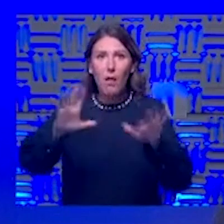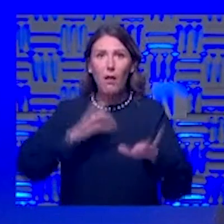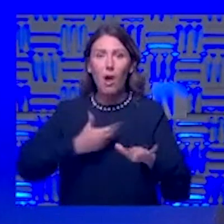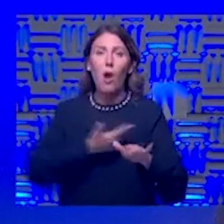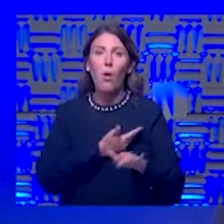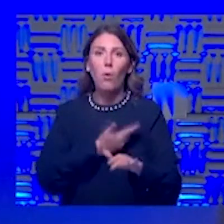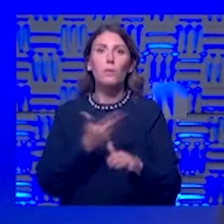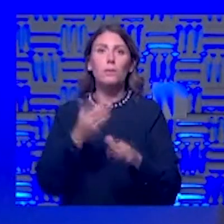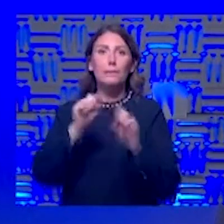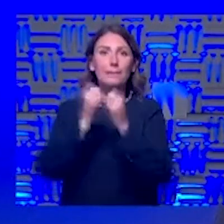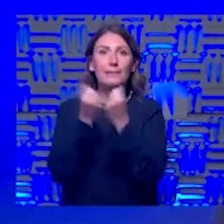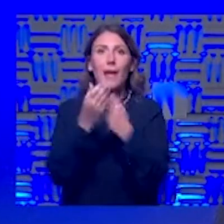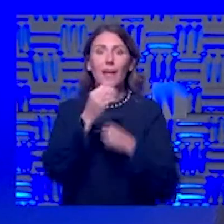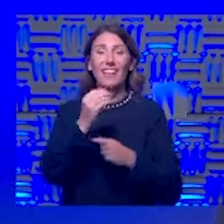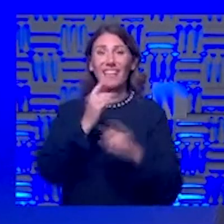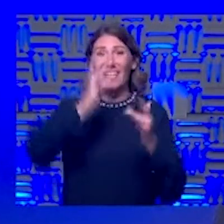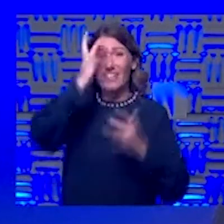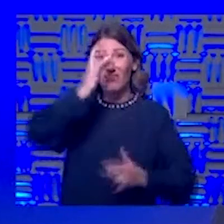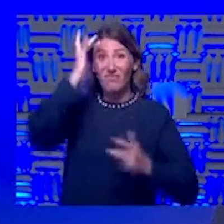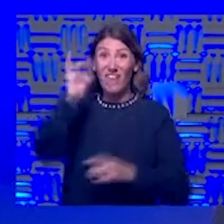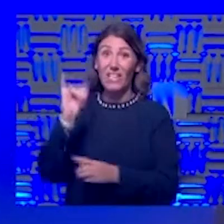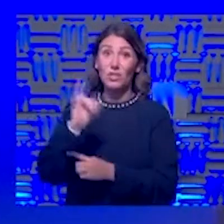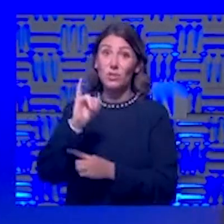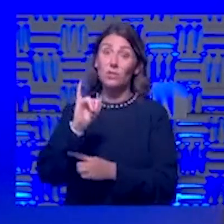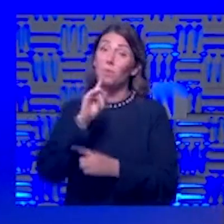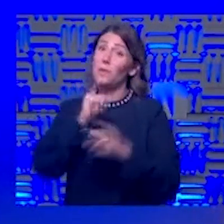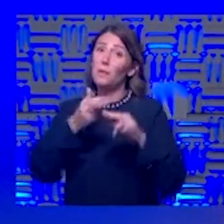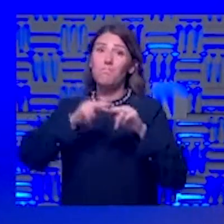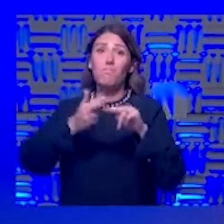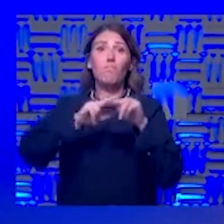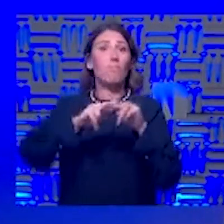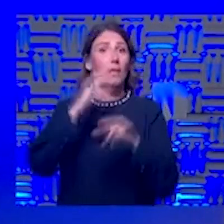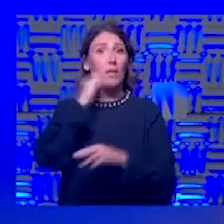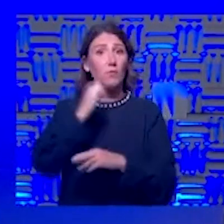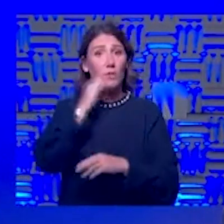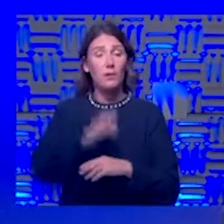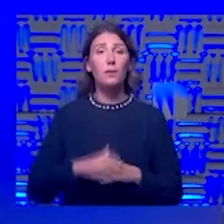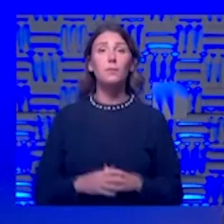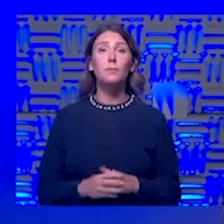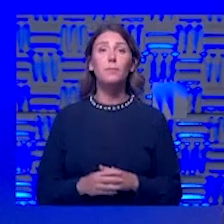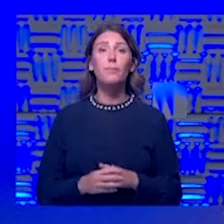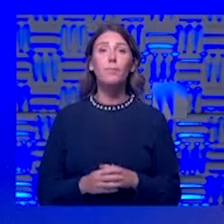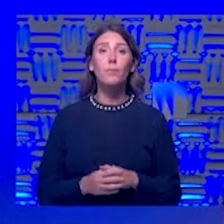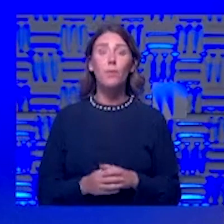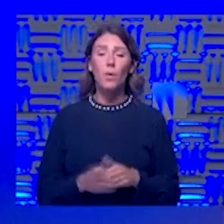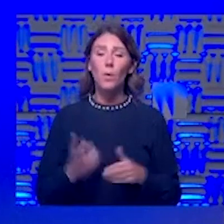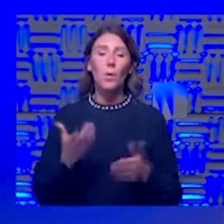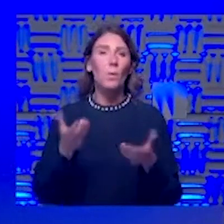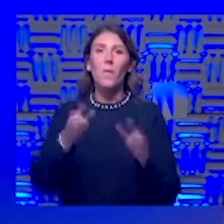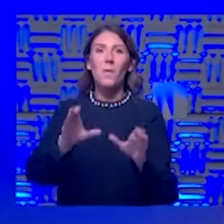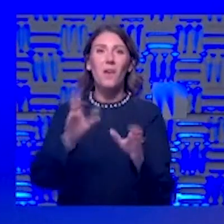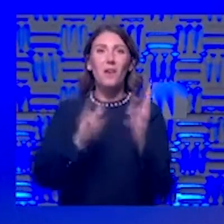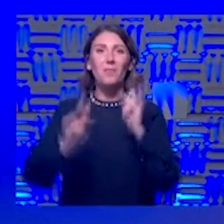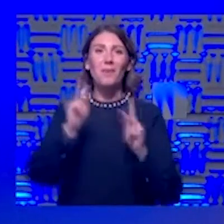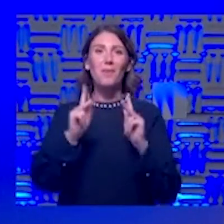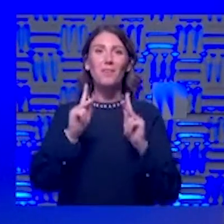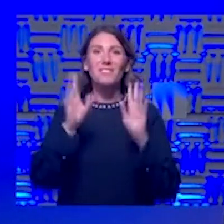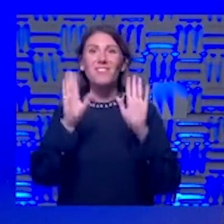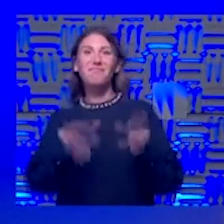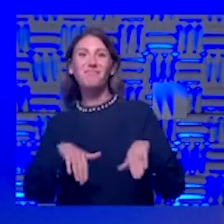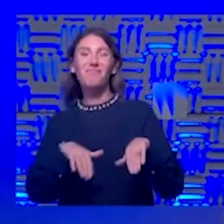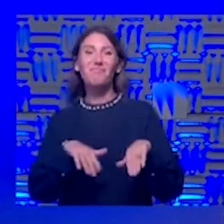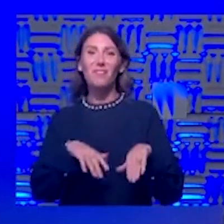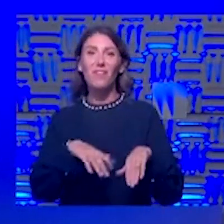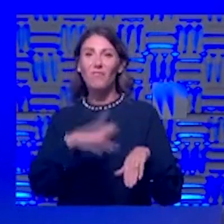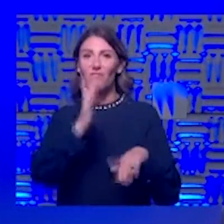out there, and infections continue to increase on a daily basis. We don't want people to get numbed down because of just looking at the